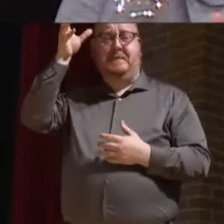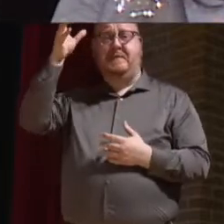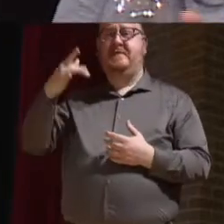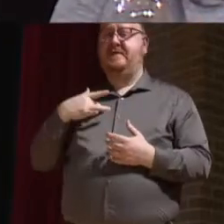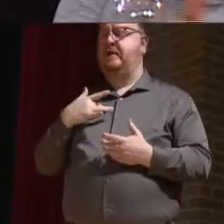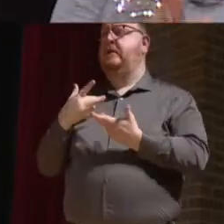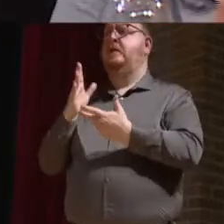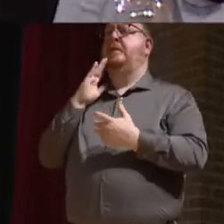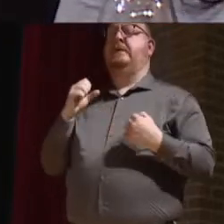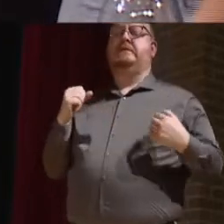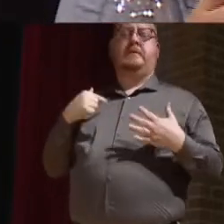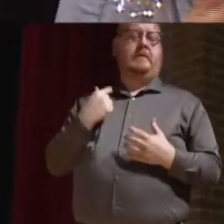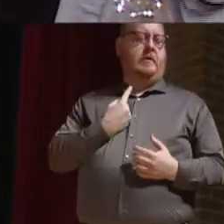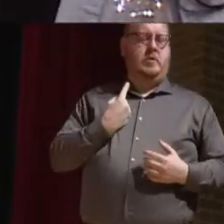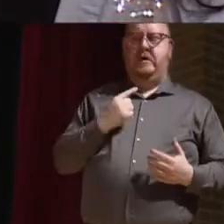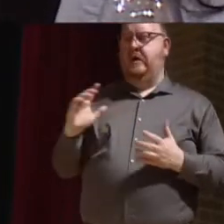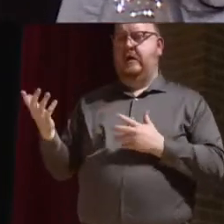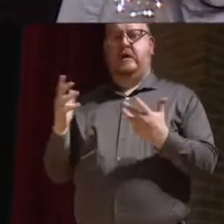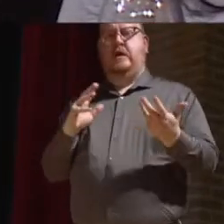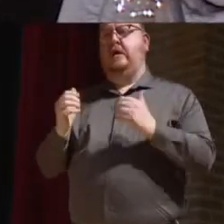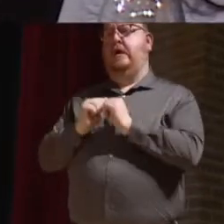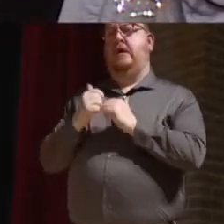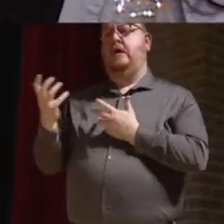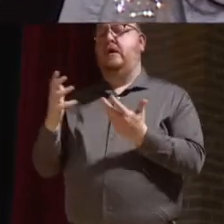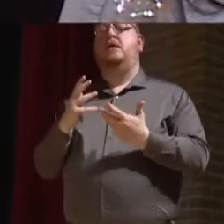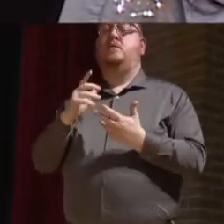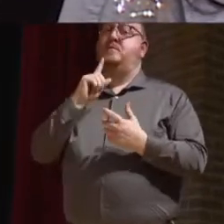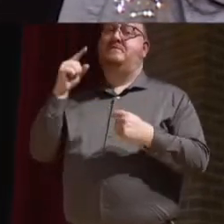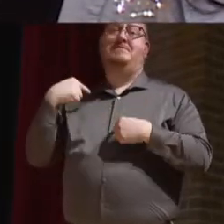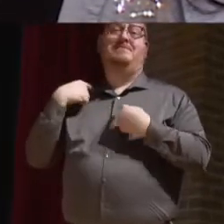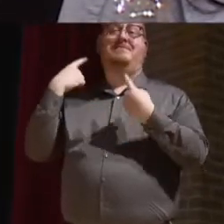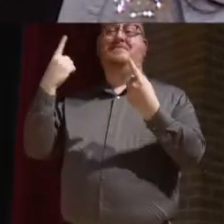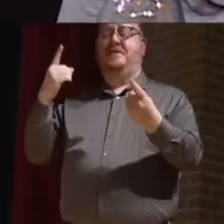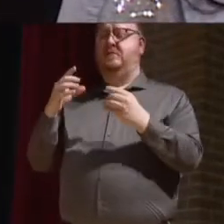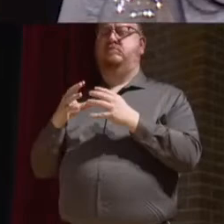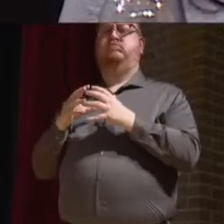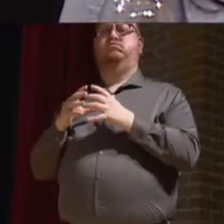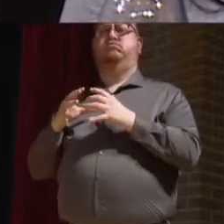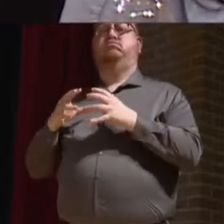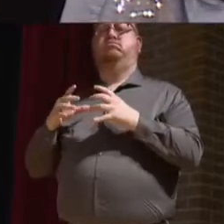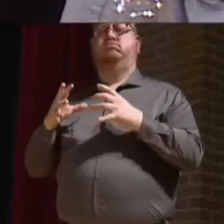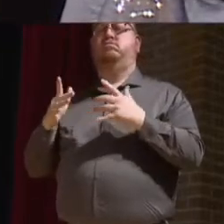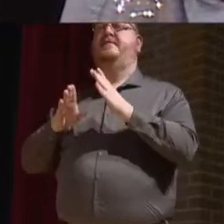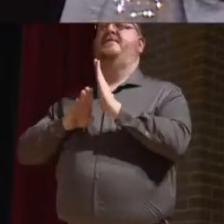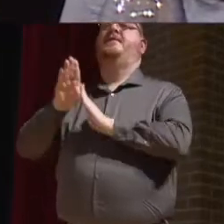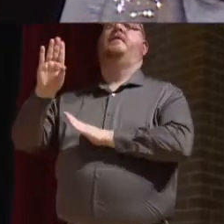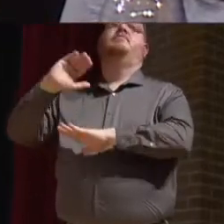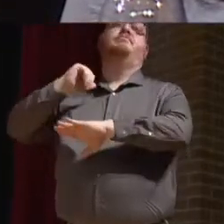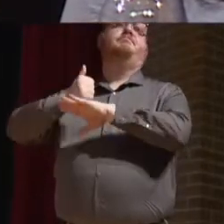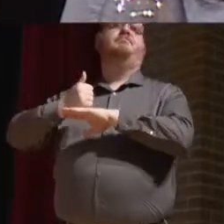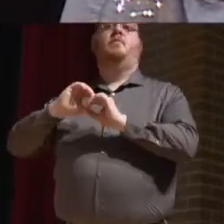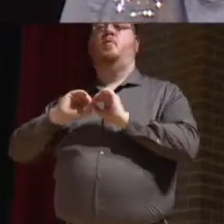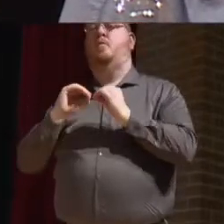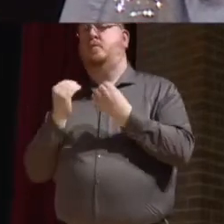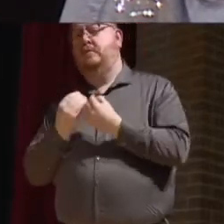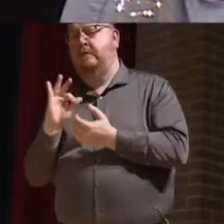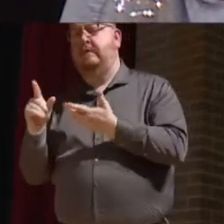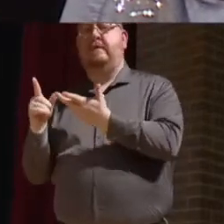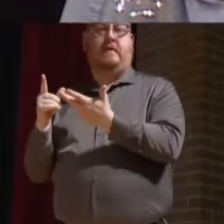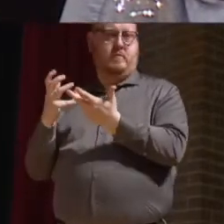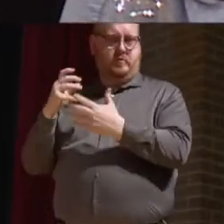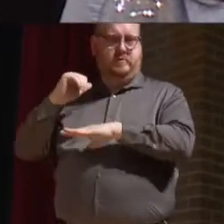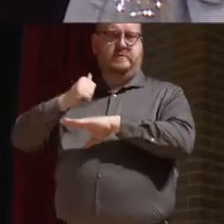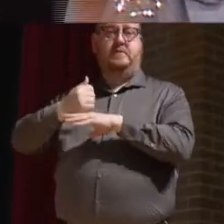so over the years, it's just grown into an organization that we offer social, recreational, and life skills programming.